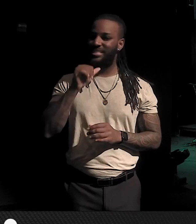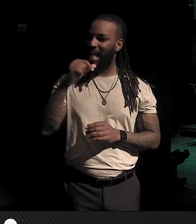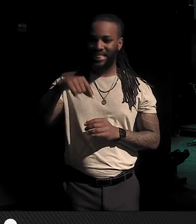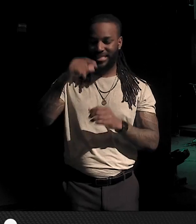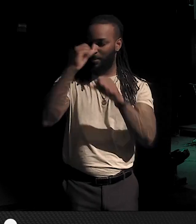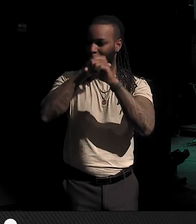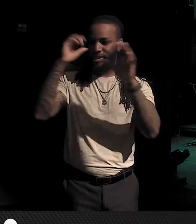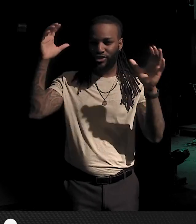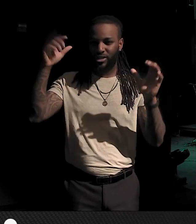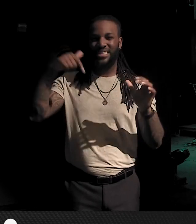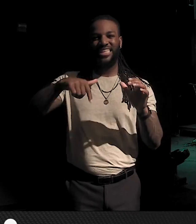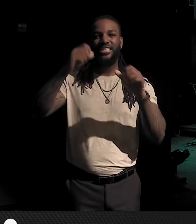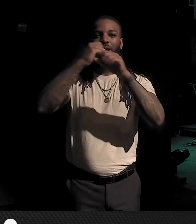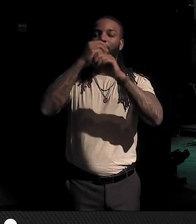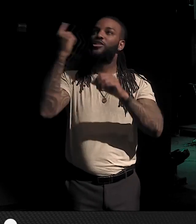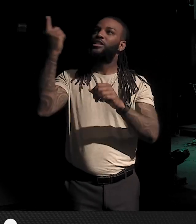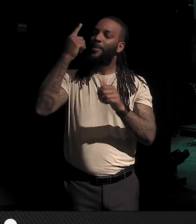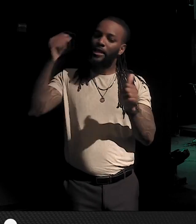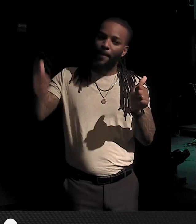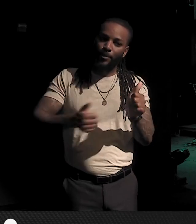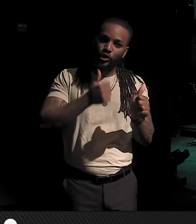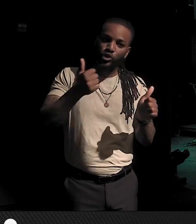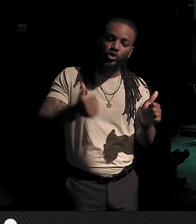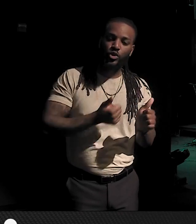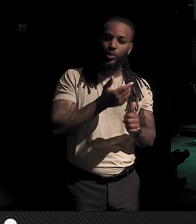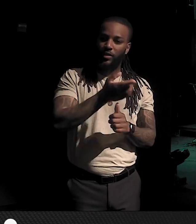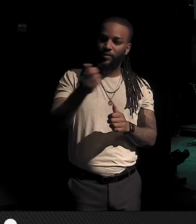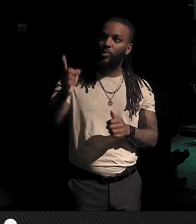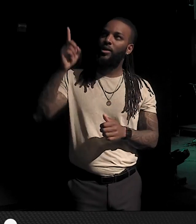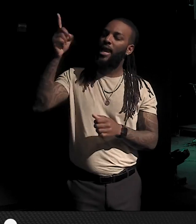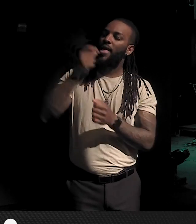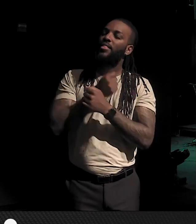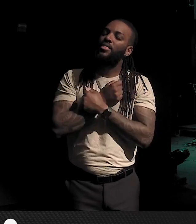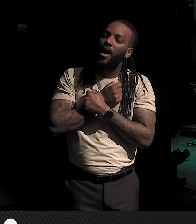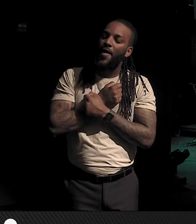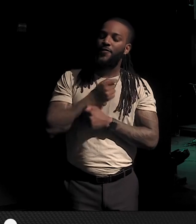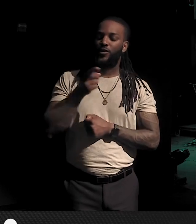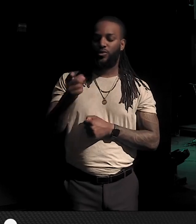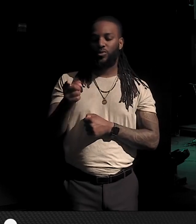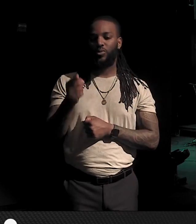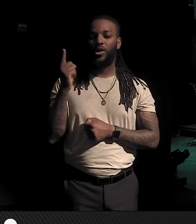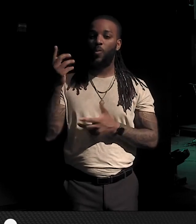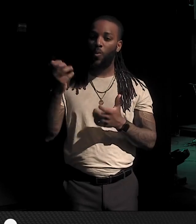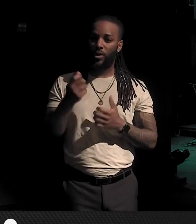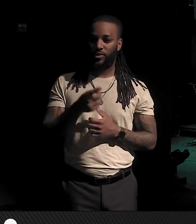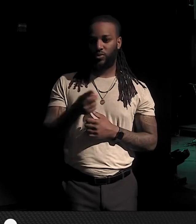is the picture of someone in pursuit of you. He loves you. He wants you.